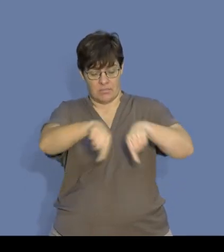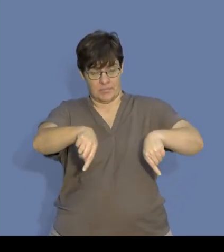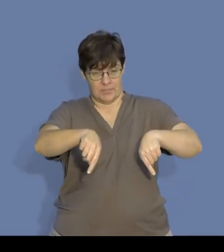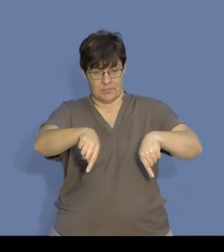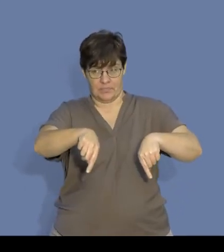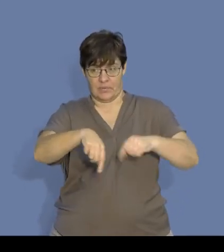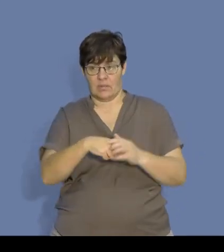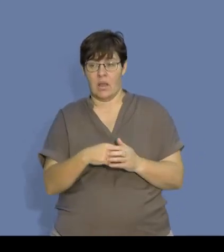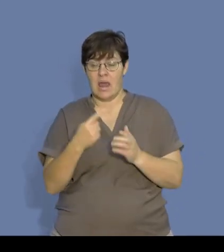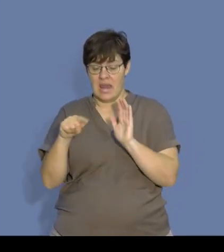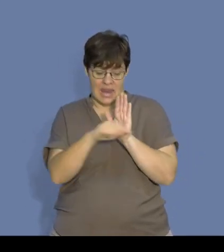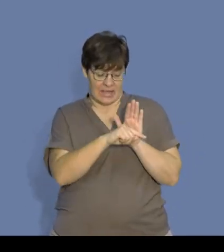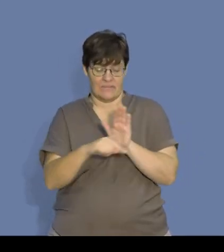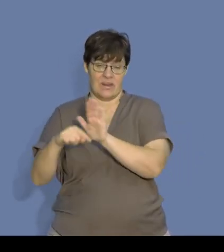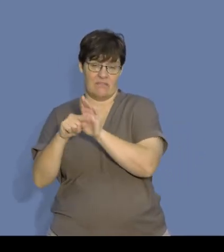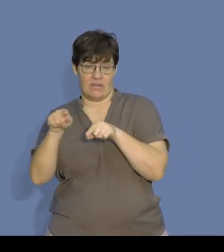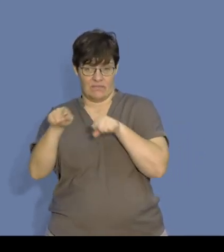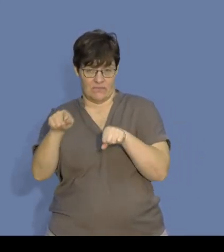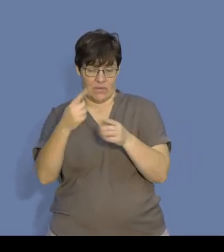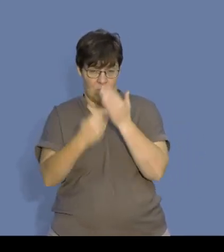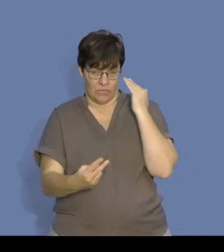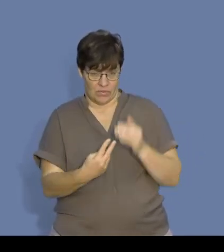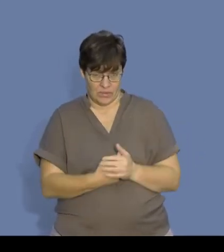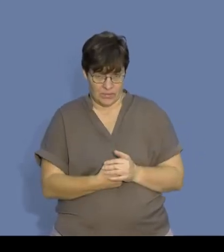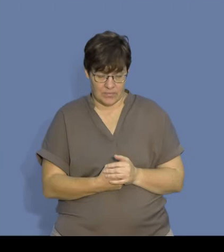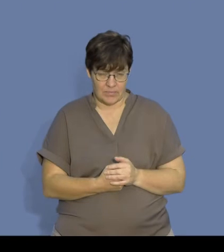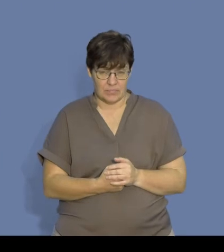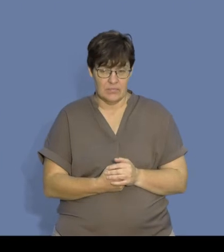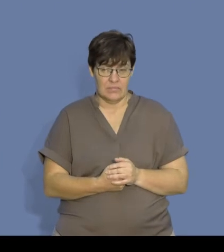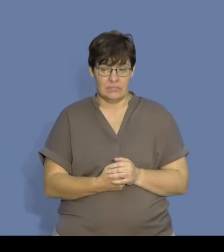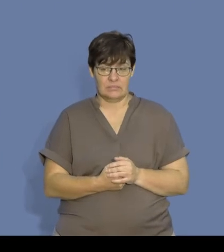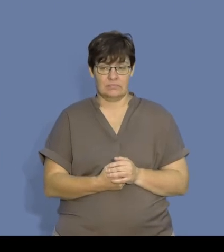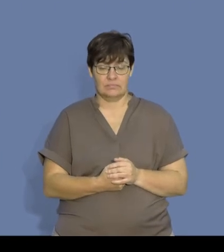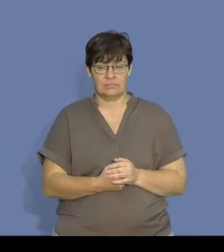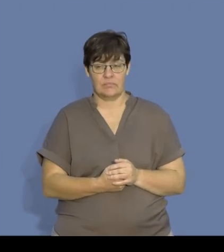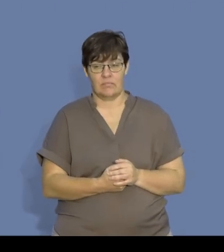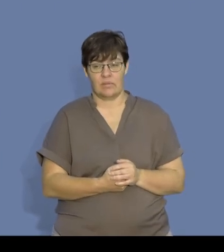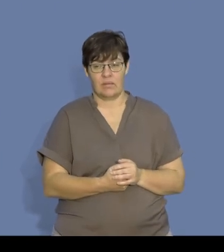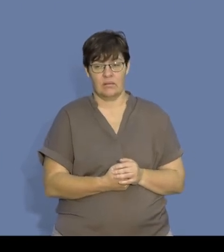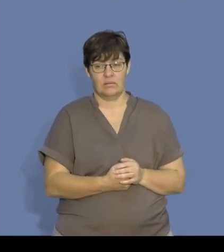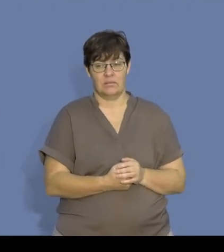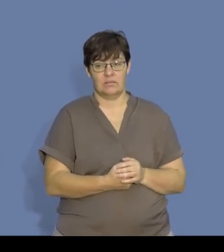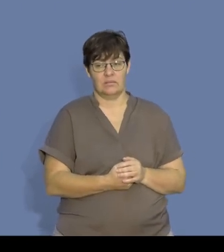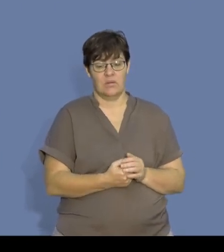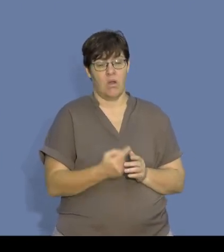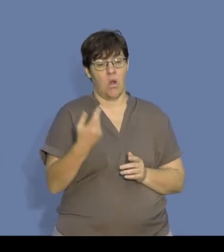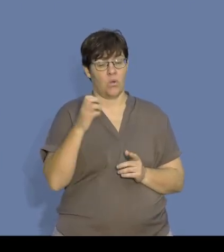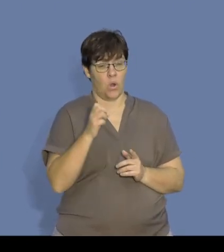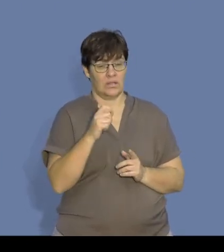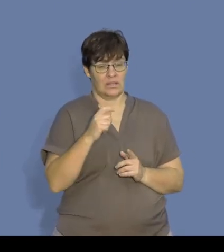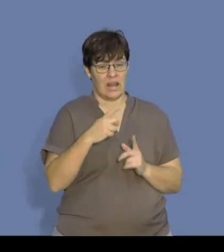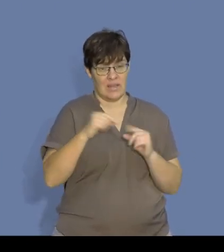both negative. So we have the gold leaf, they're both negative, so the gold leaf's